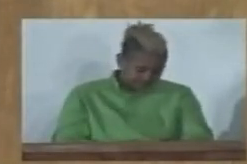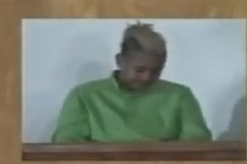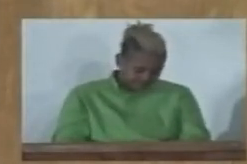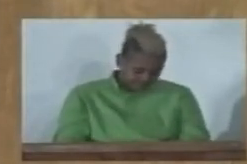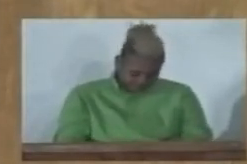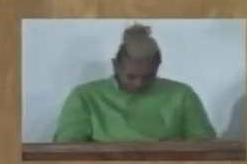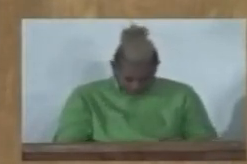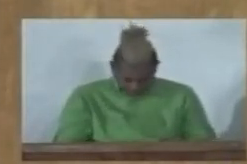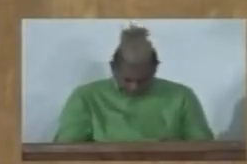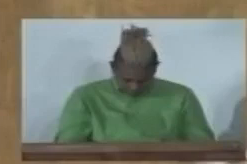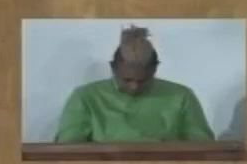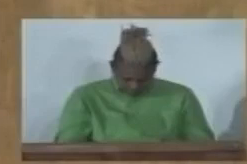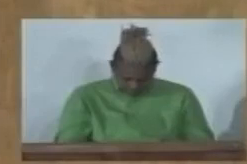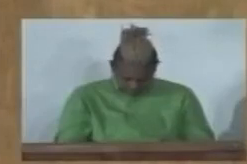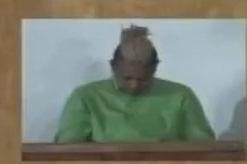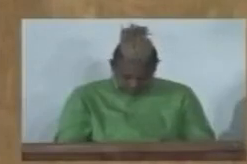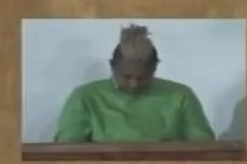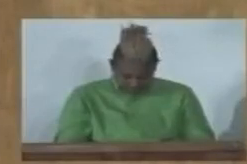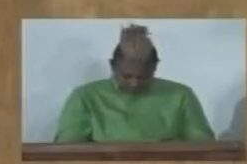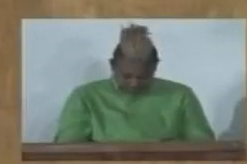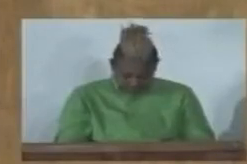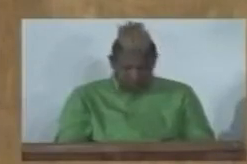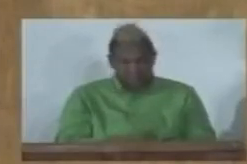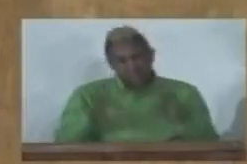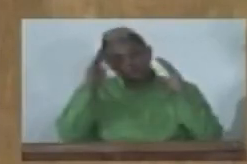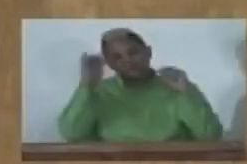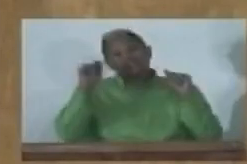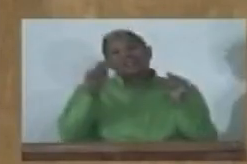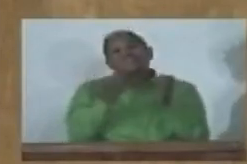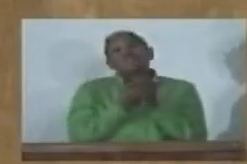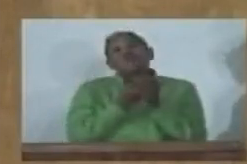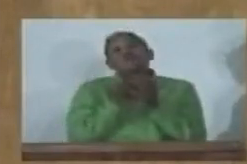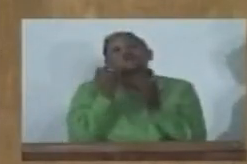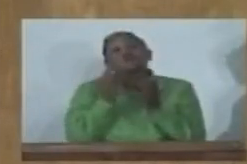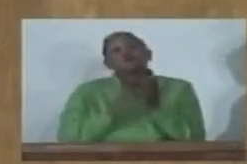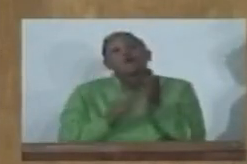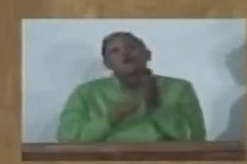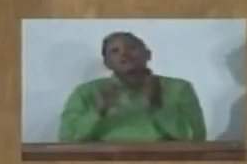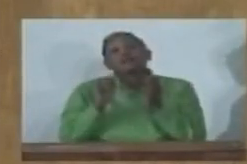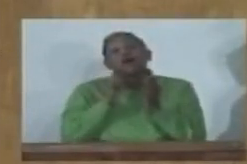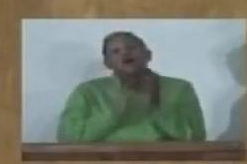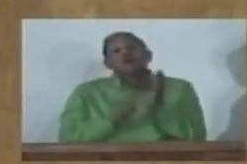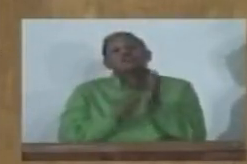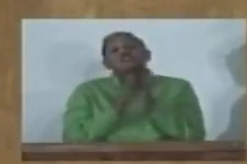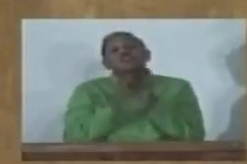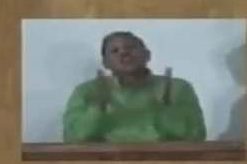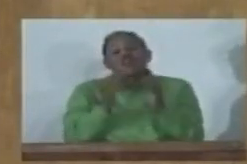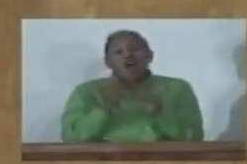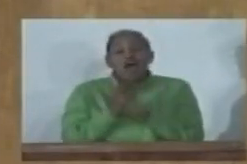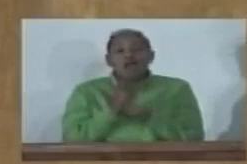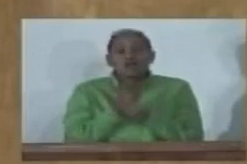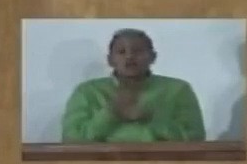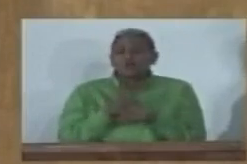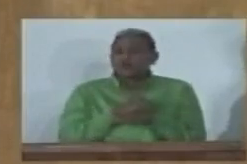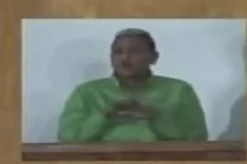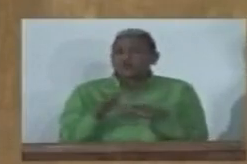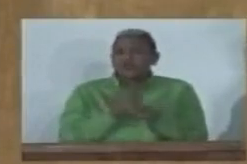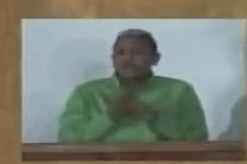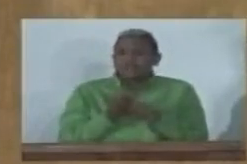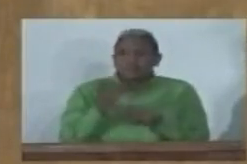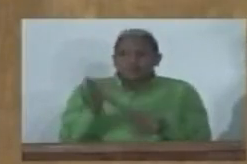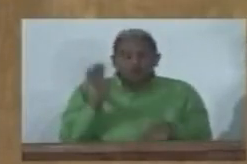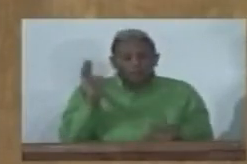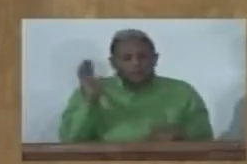which is supposed to be audited by the Auditor General annually, we don't have a sense from your